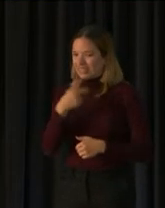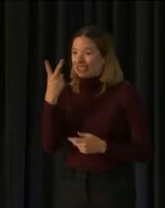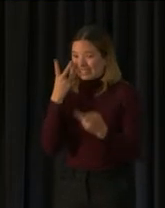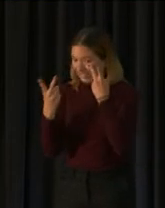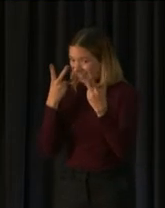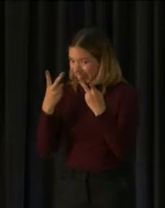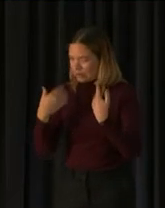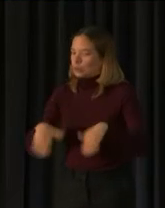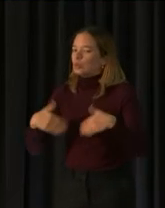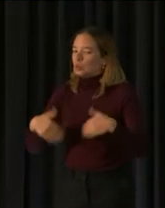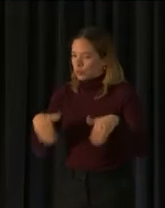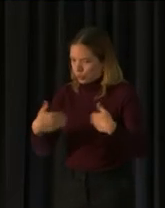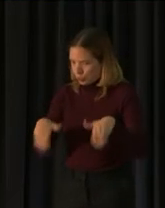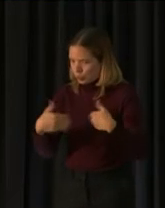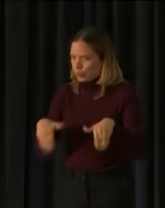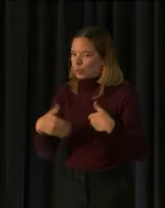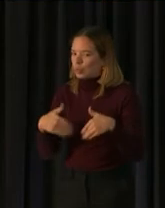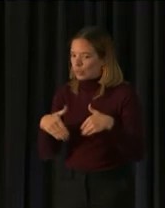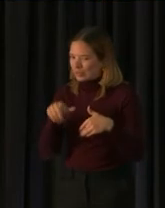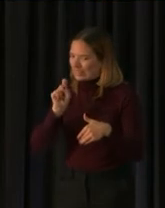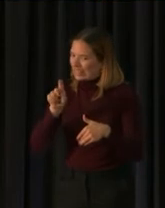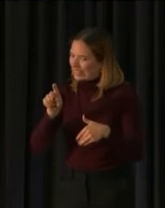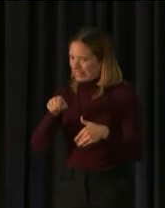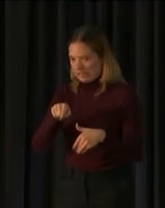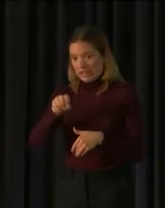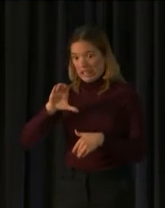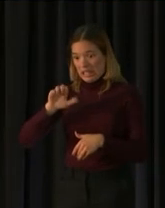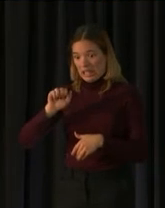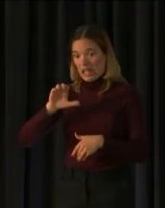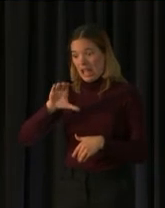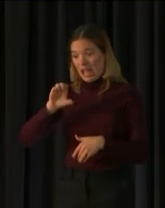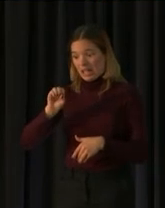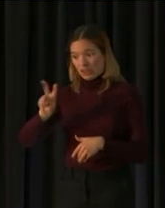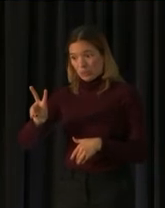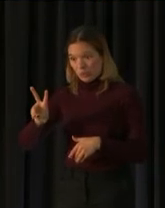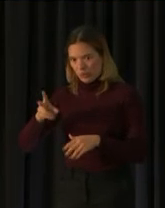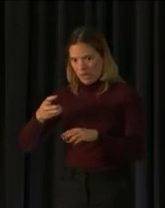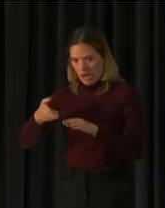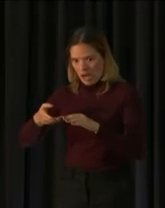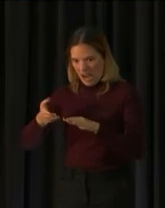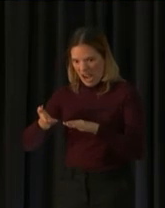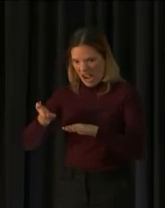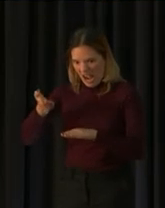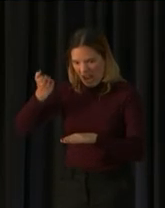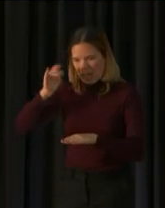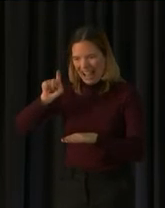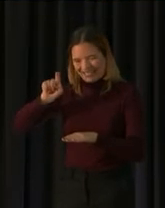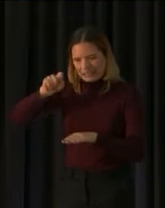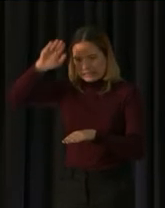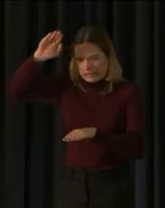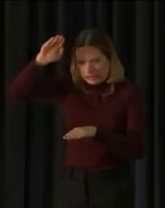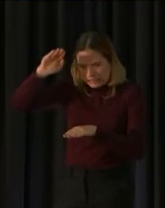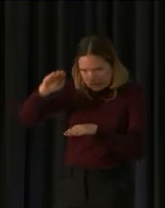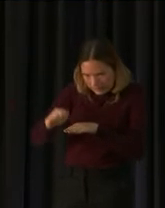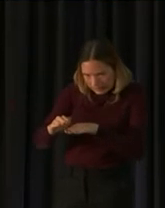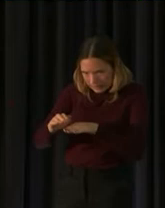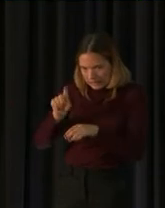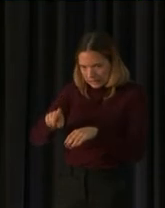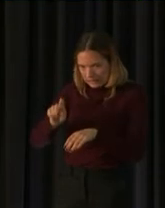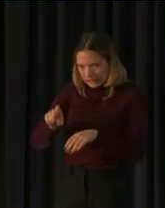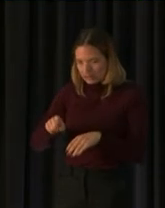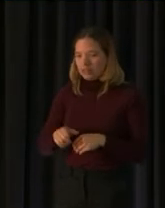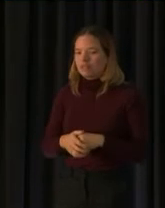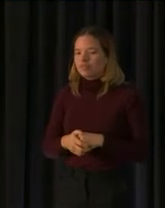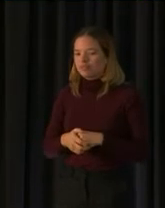of CO2 and particulate matter. And that while in some circumstances surfaces can be contaminated,